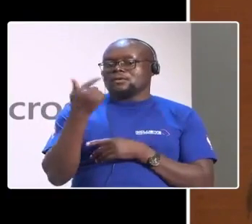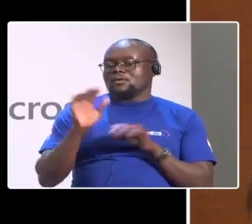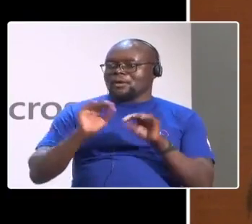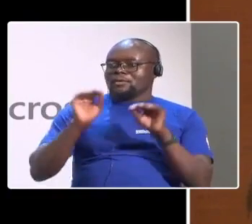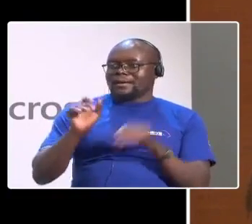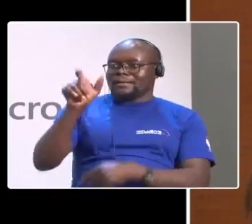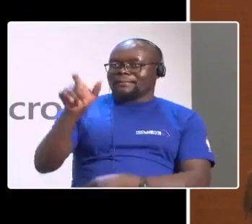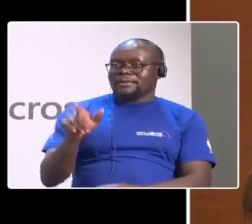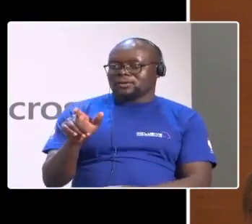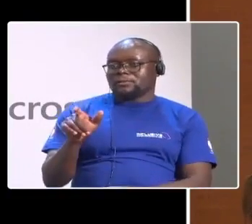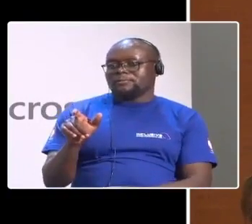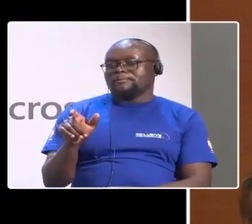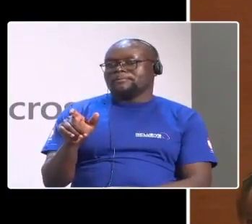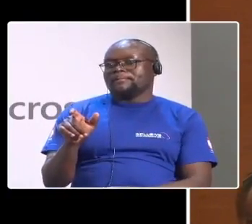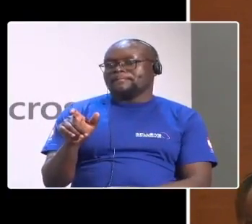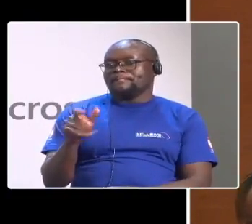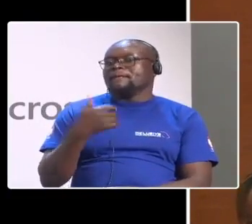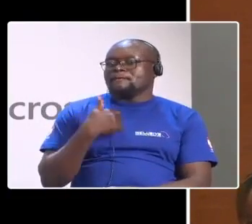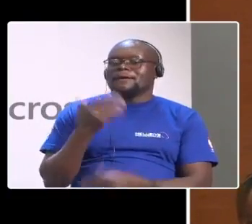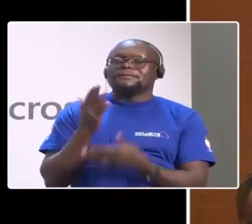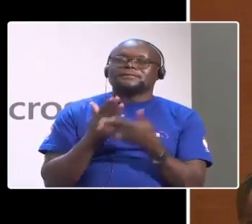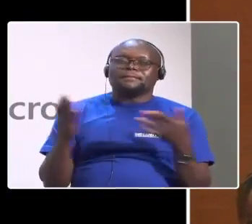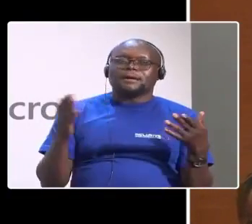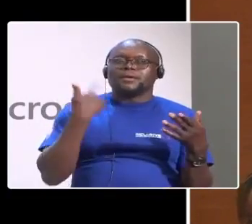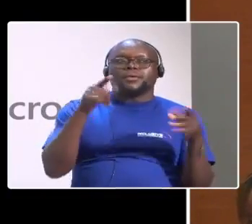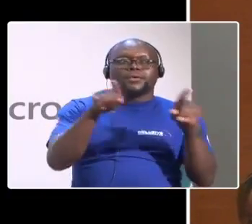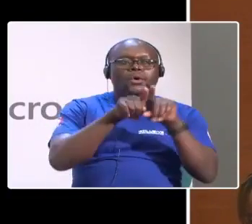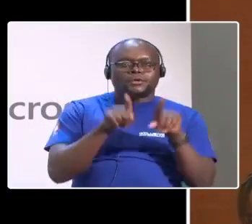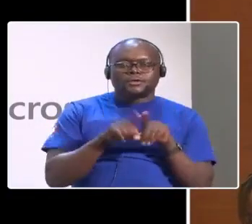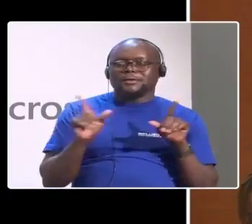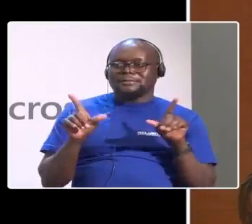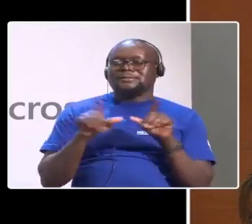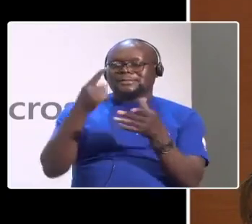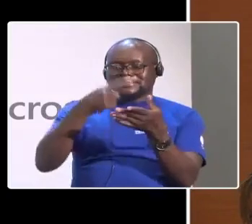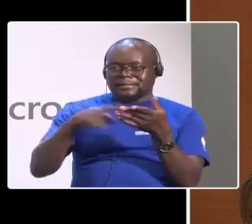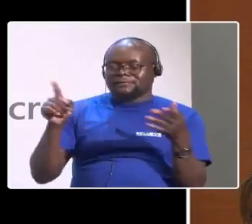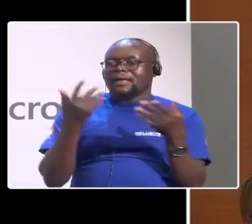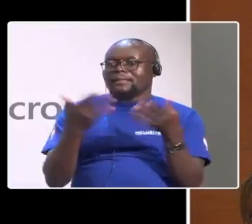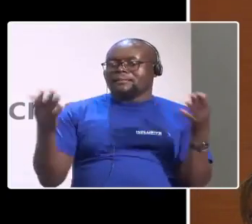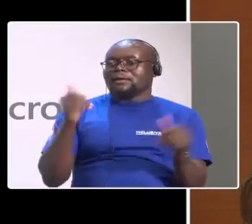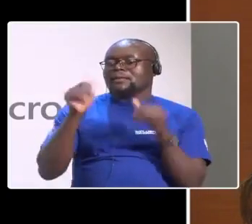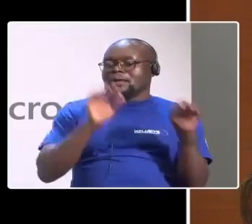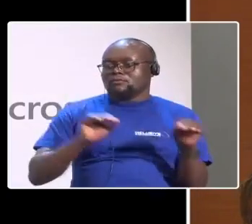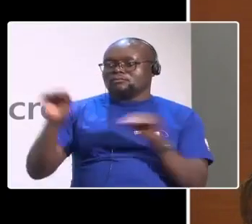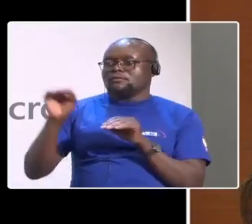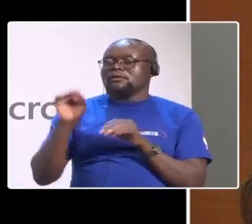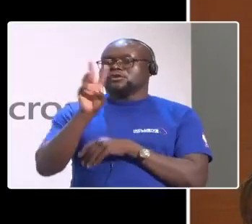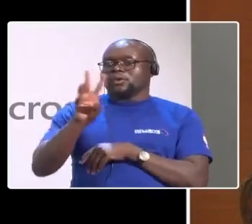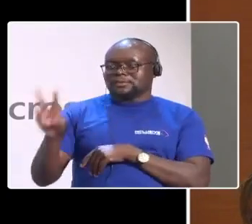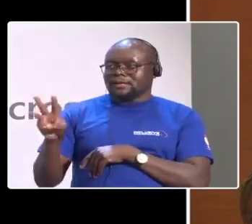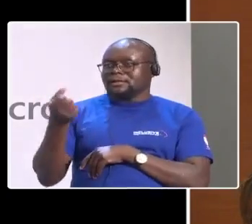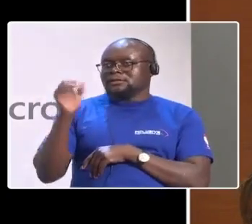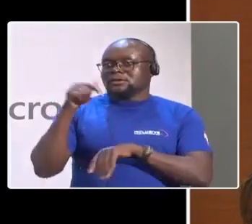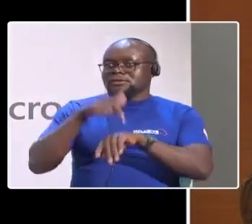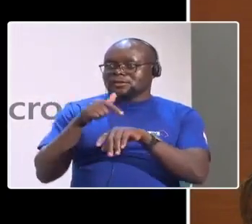the persons, yeah, and you have somebody who also certifies the product. That means the website that's coming out, yeah. So